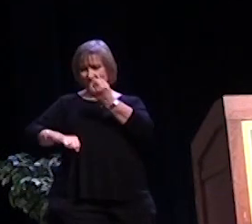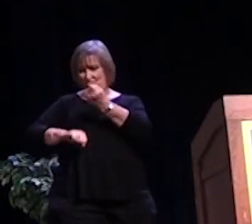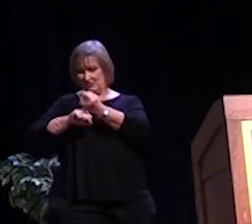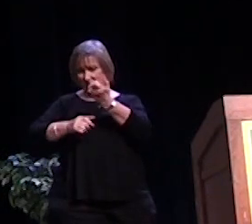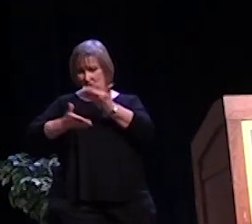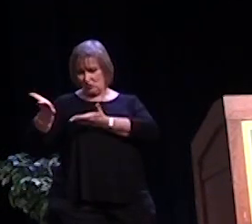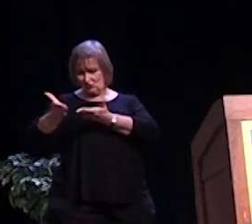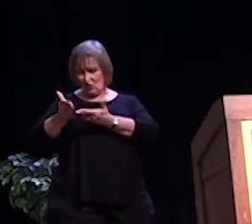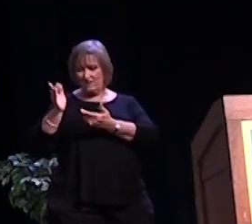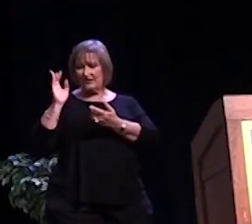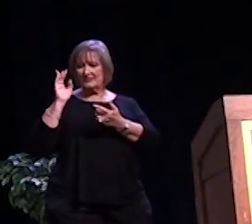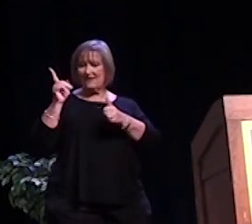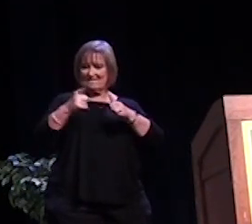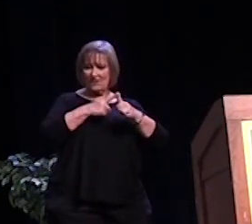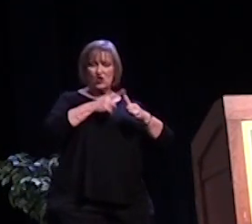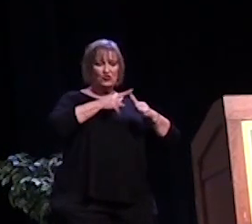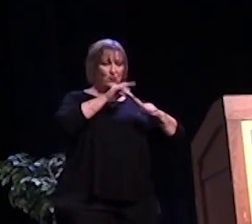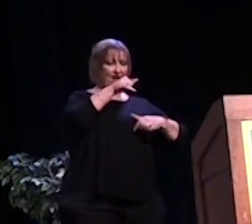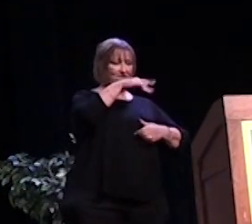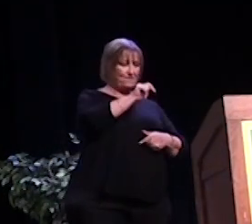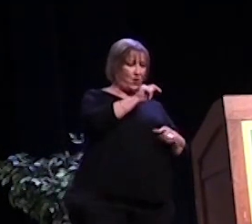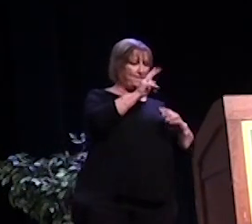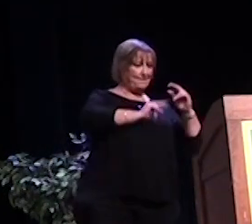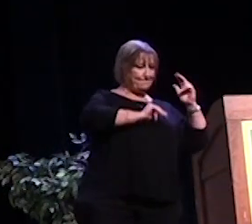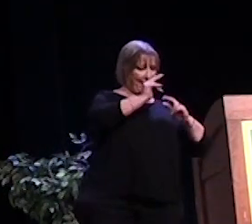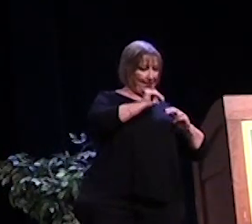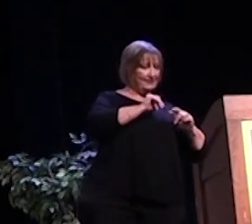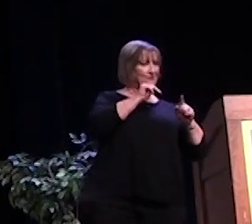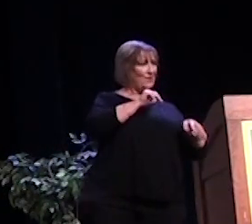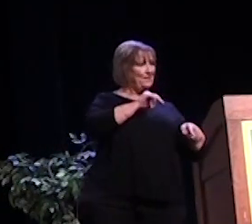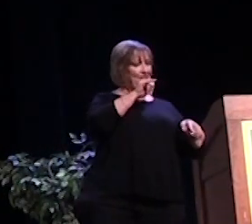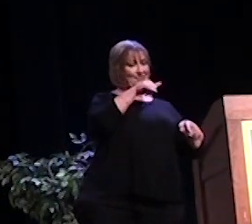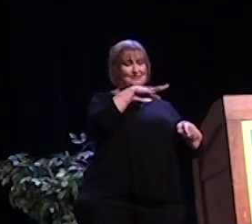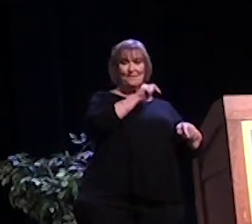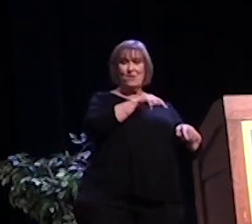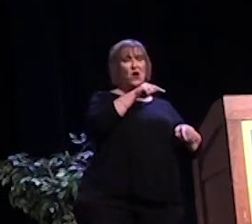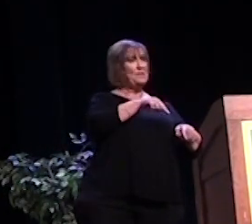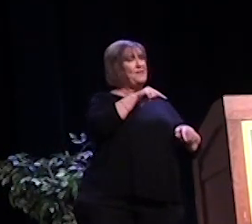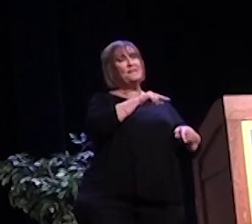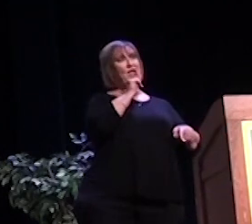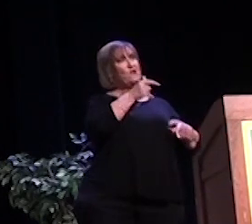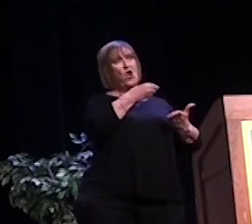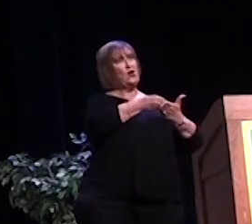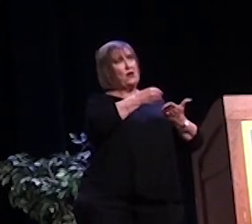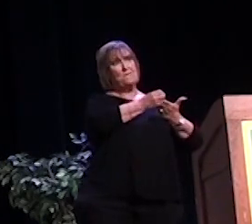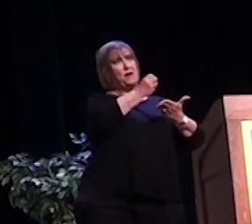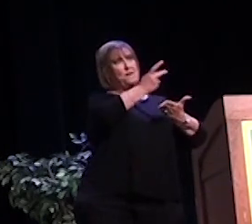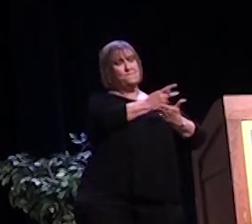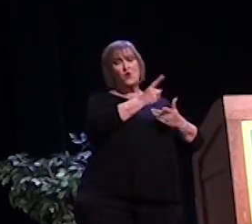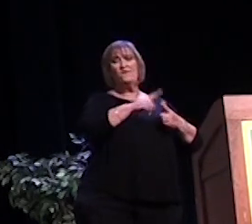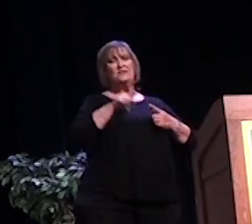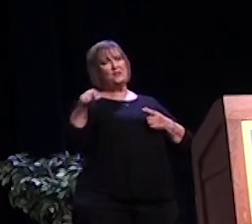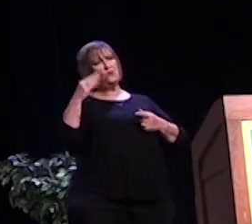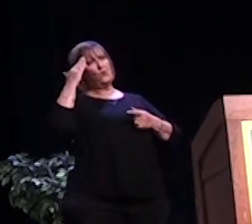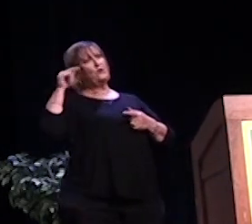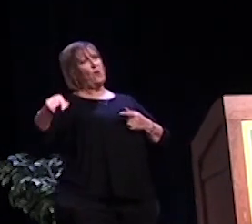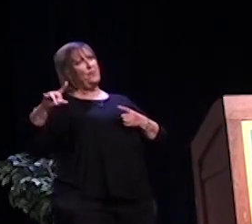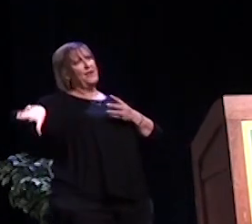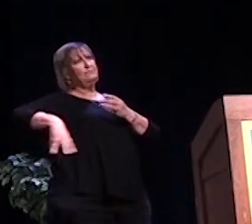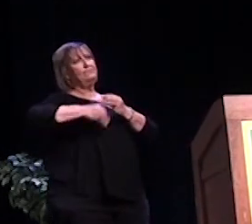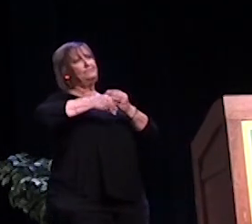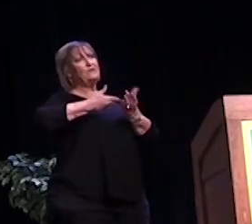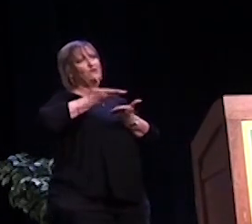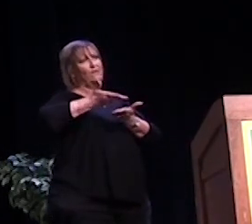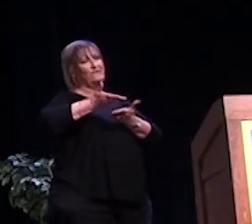forma kind of pitches out. So I'm like, well, I'm serving people that make no money. Like they're